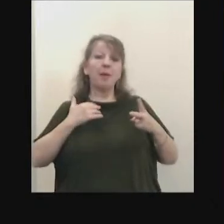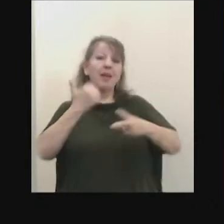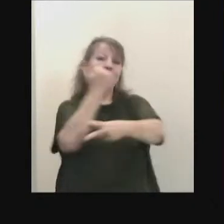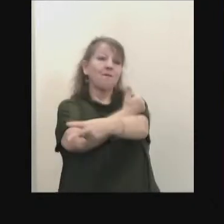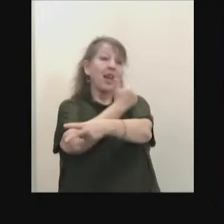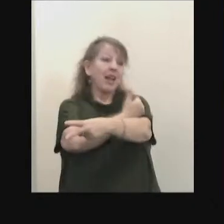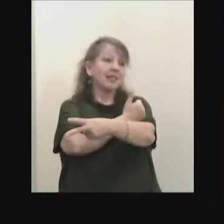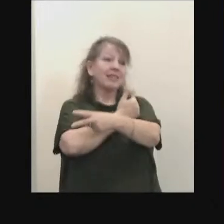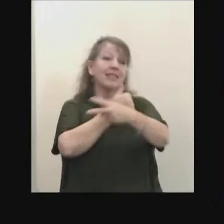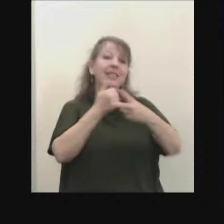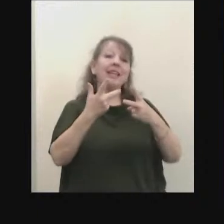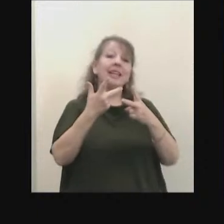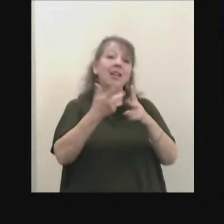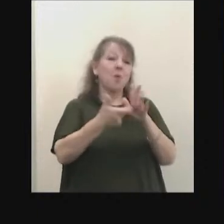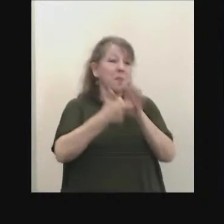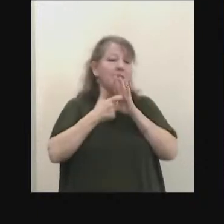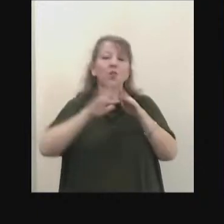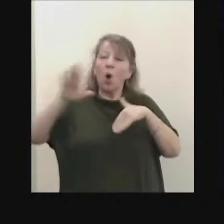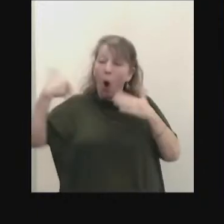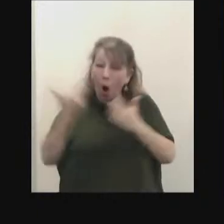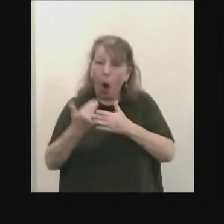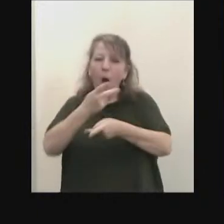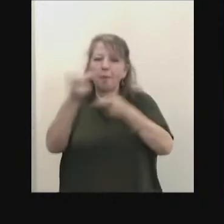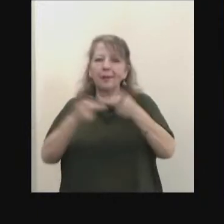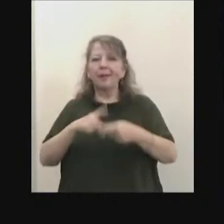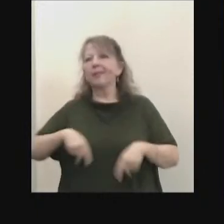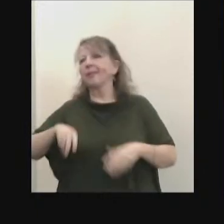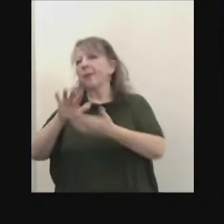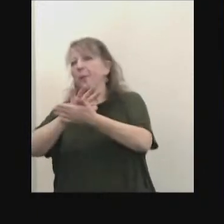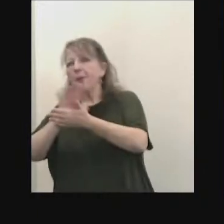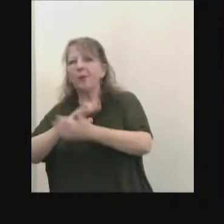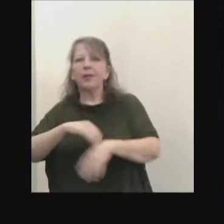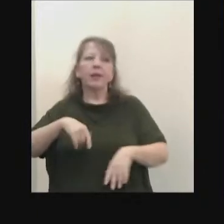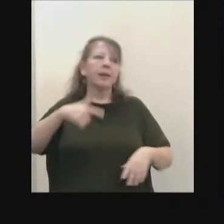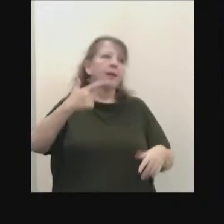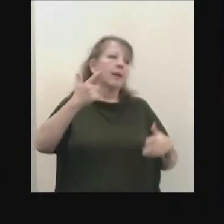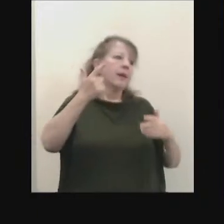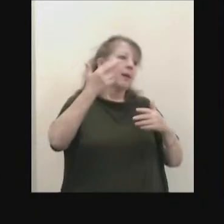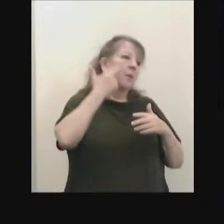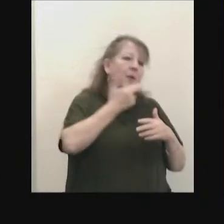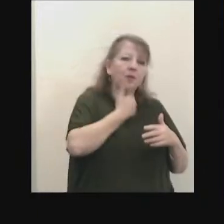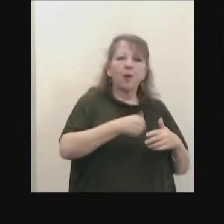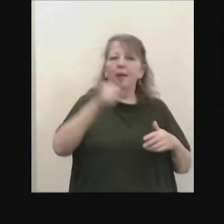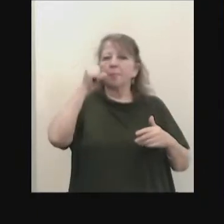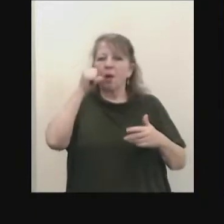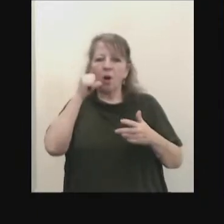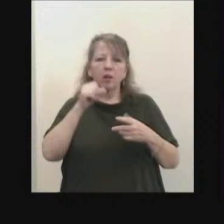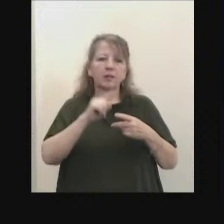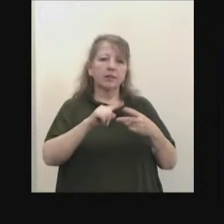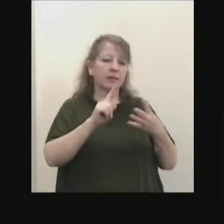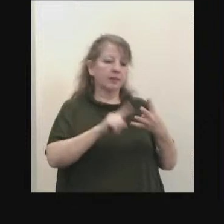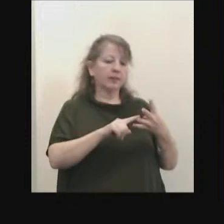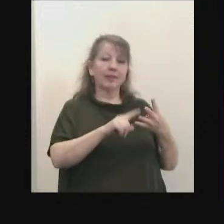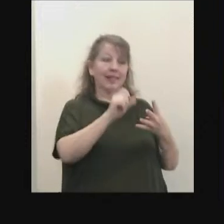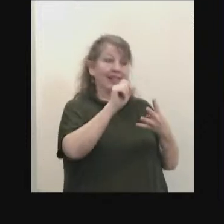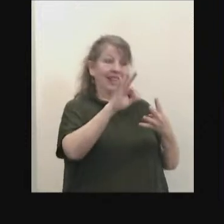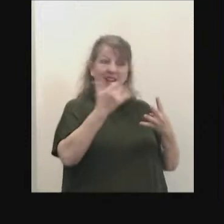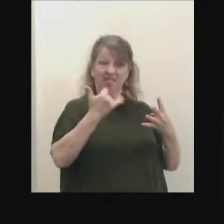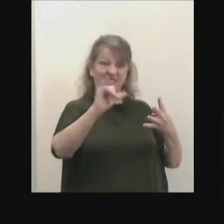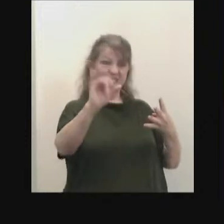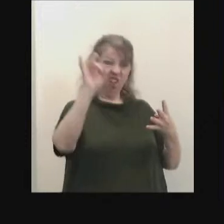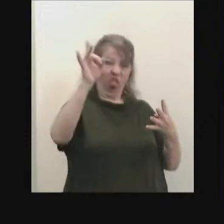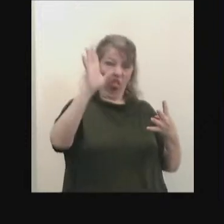of places like theaters, movie, and otherwise. The 3rd phase would be capacity